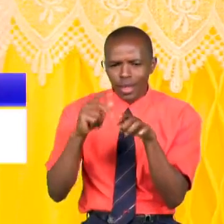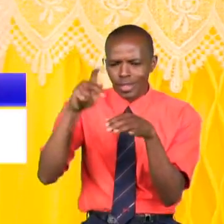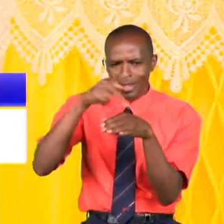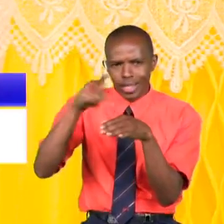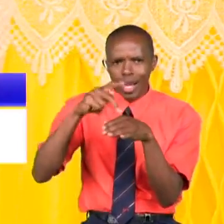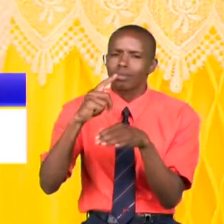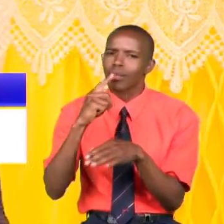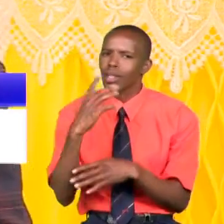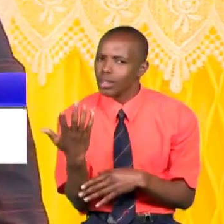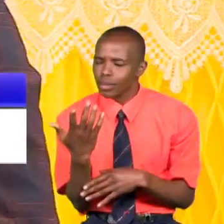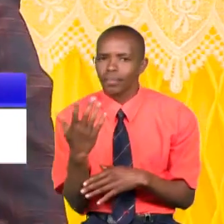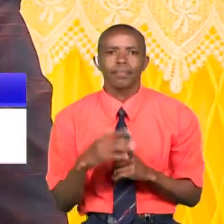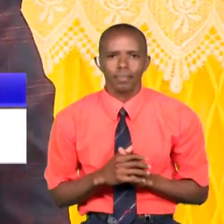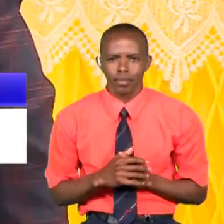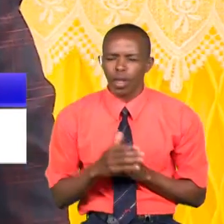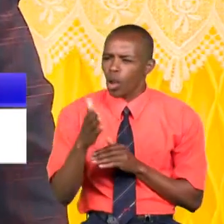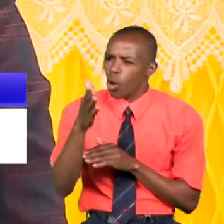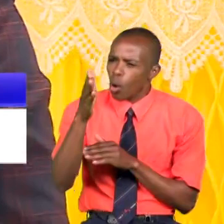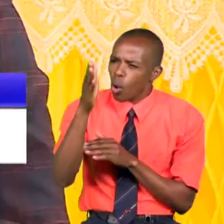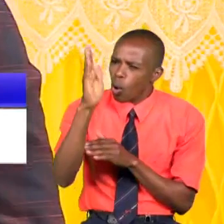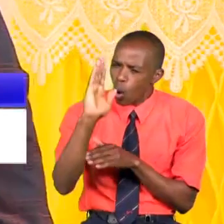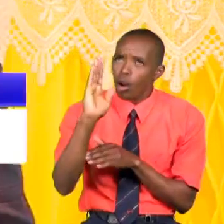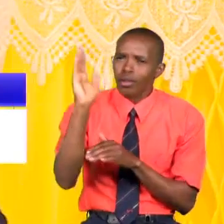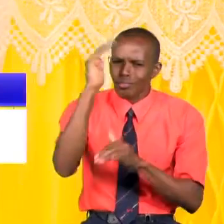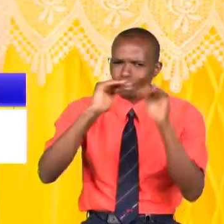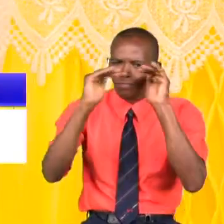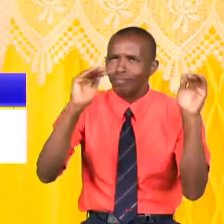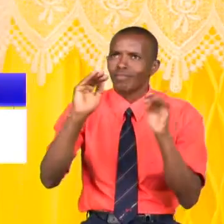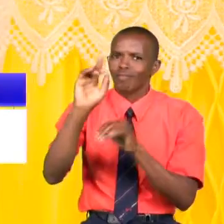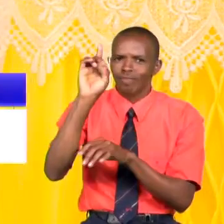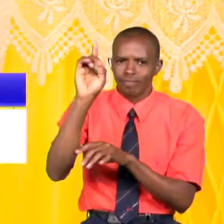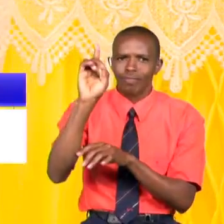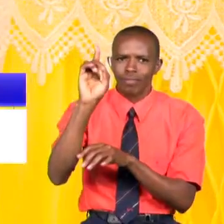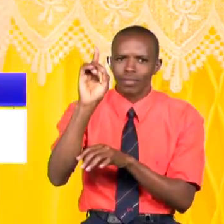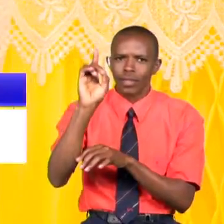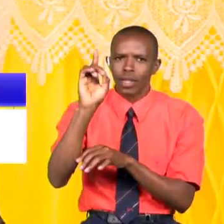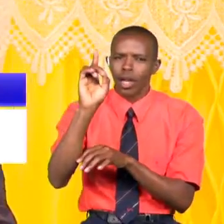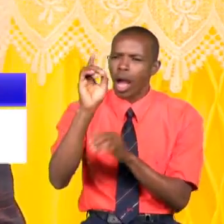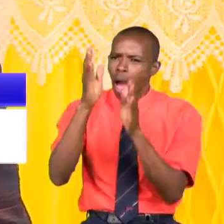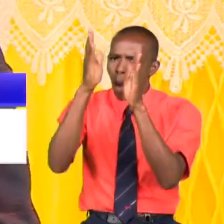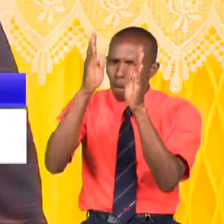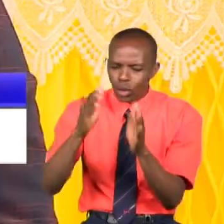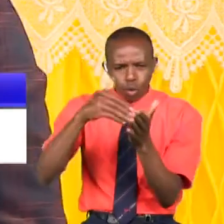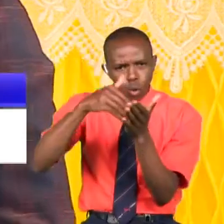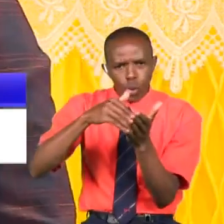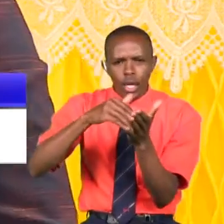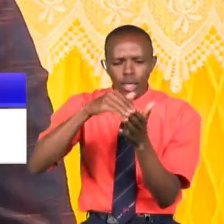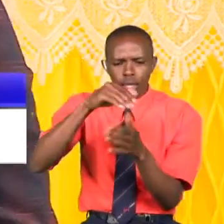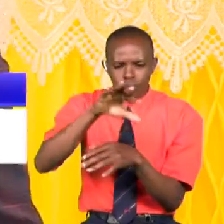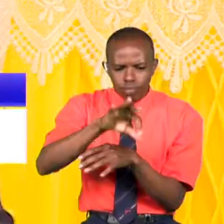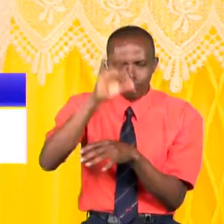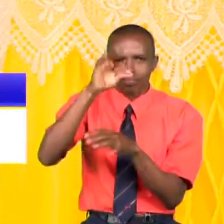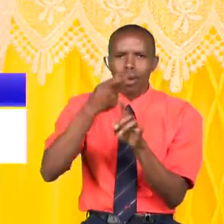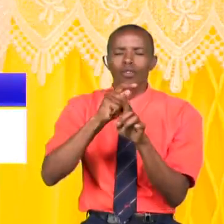Zaburi inasema Mungu aliye mbinguni atamtoa mtu mnyonge